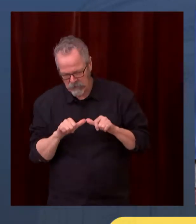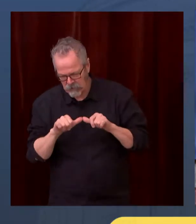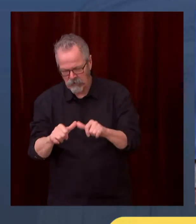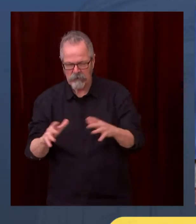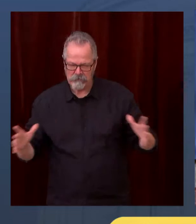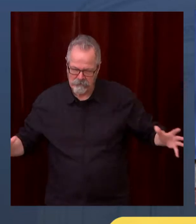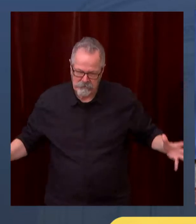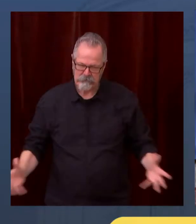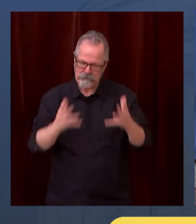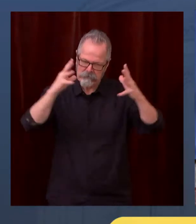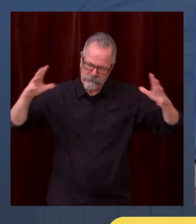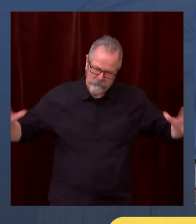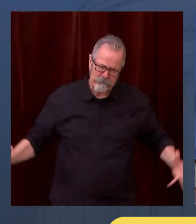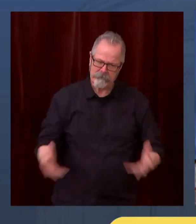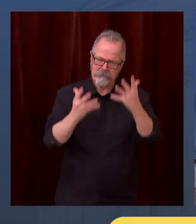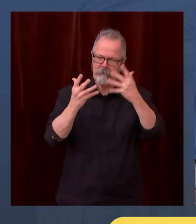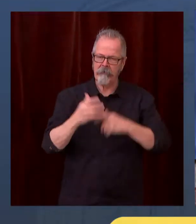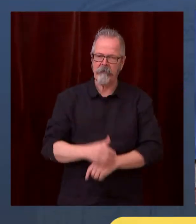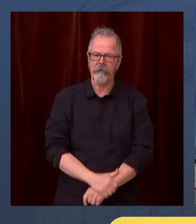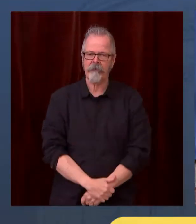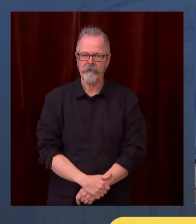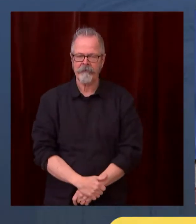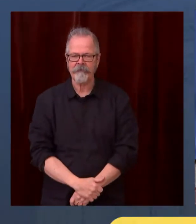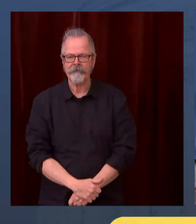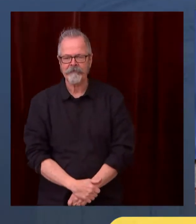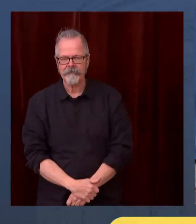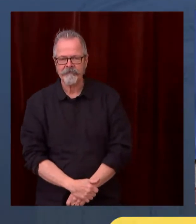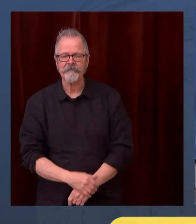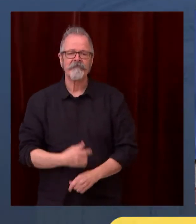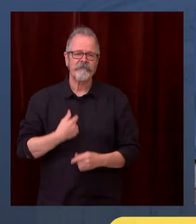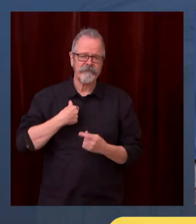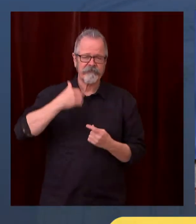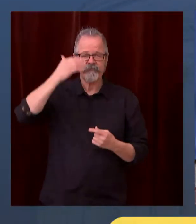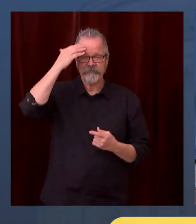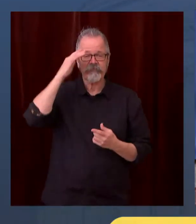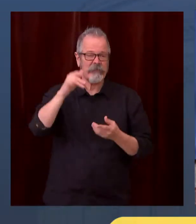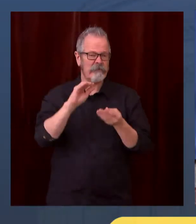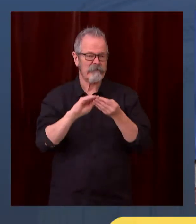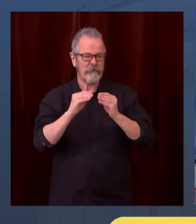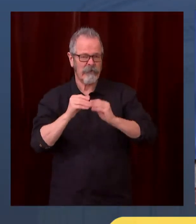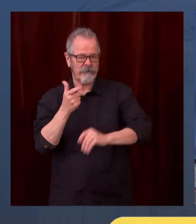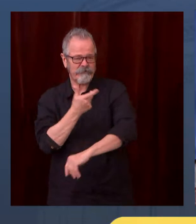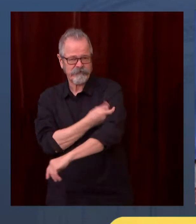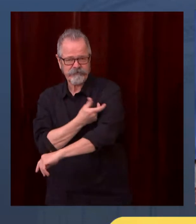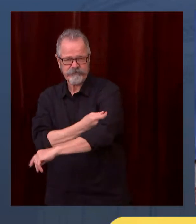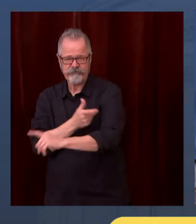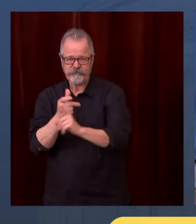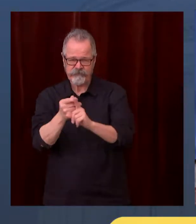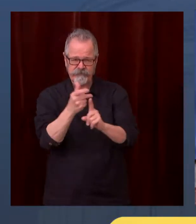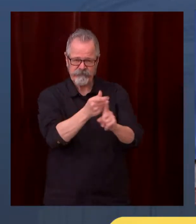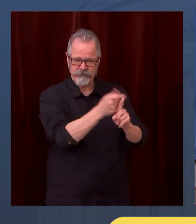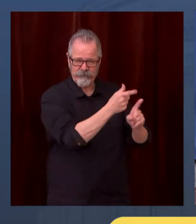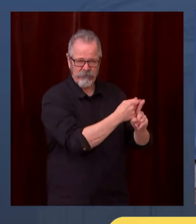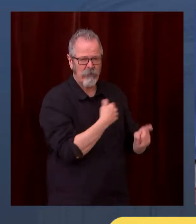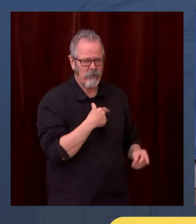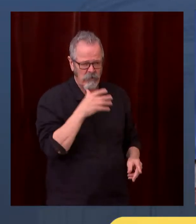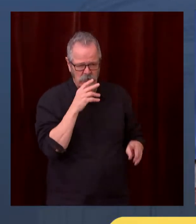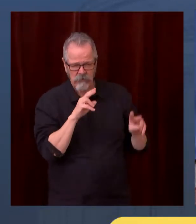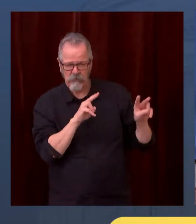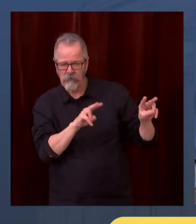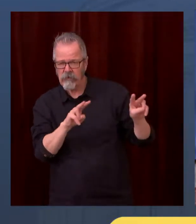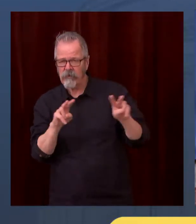I know there's issues of vaccines. We would all like to be vaccinated today. We are going to be